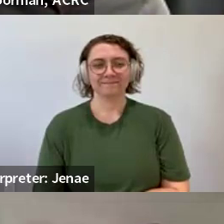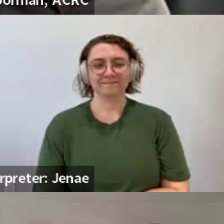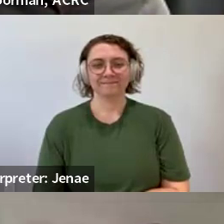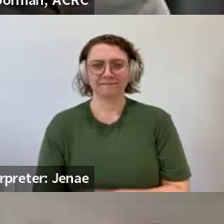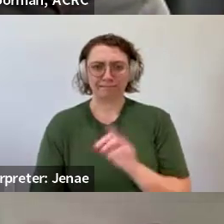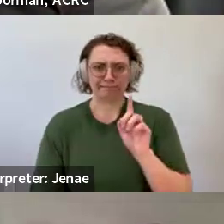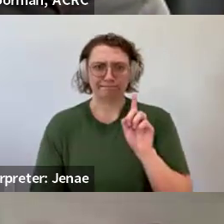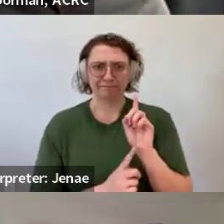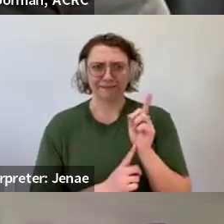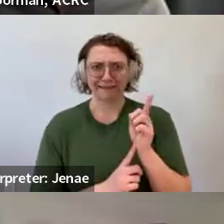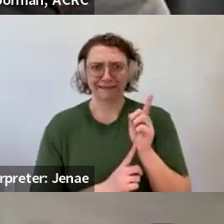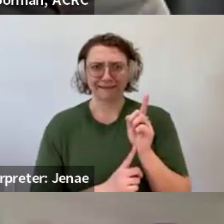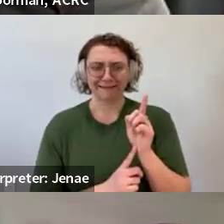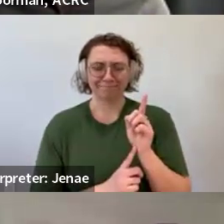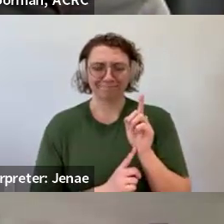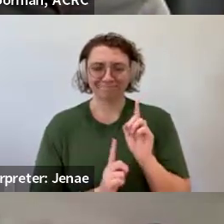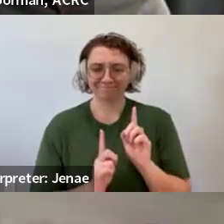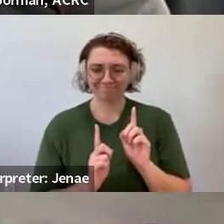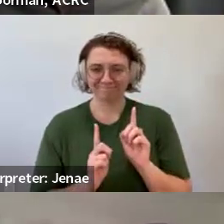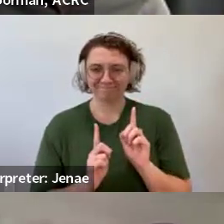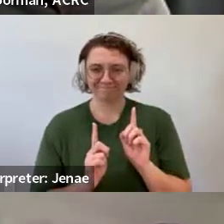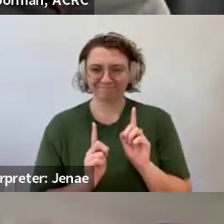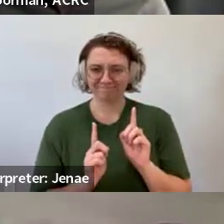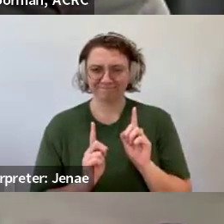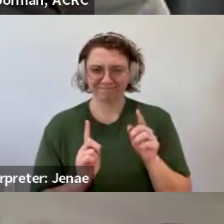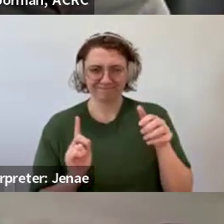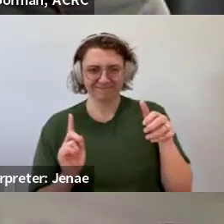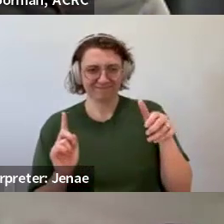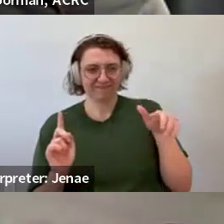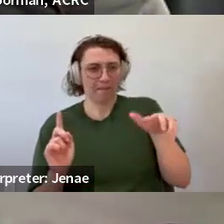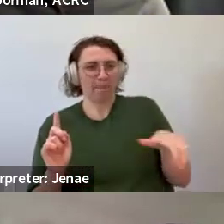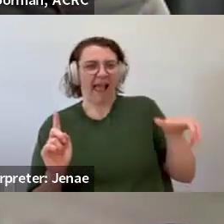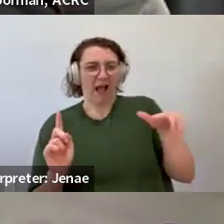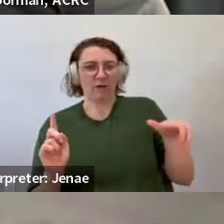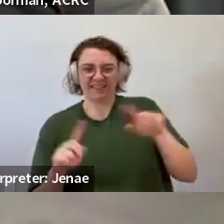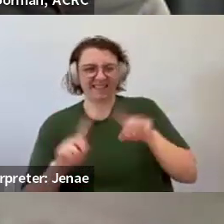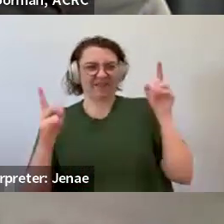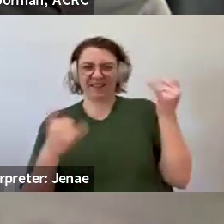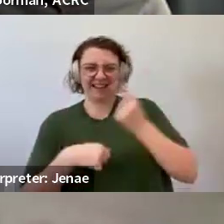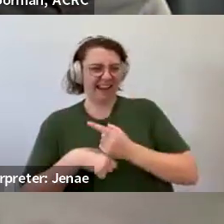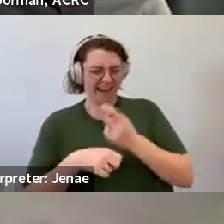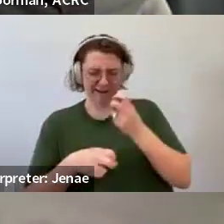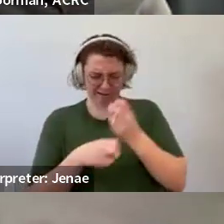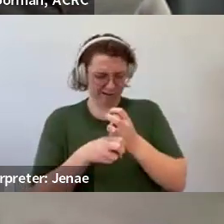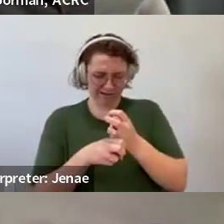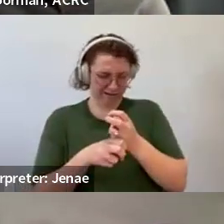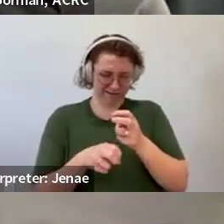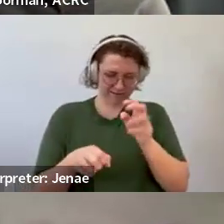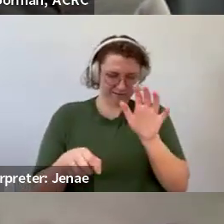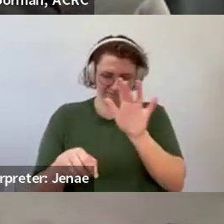Give me 1 second, guys. I don't have my mouse today, and it's kind of hard to navigate without it.